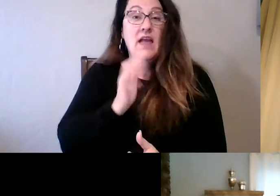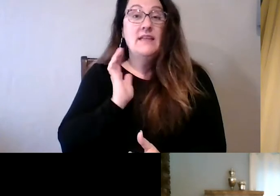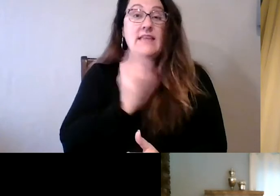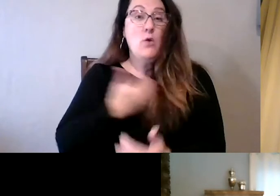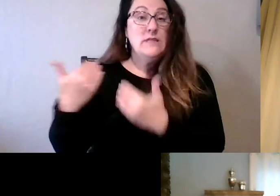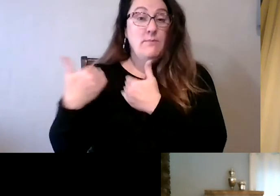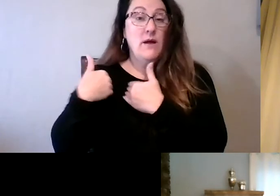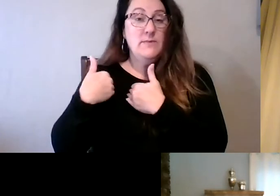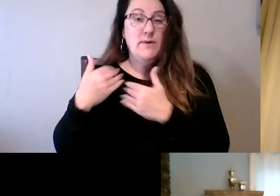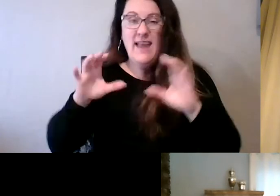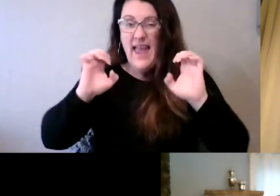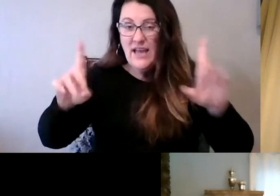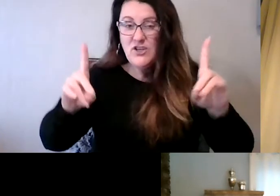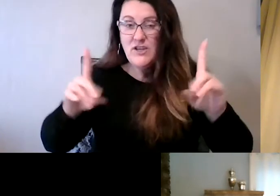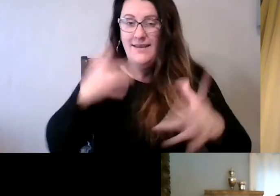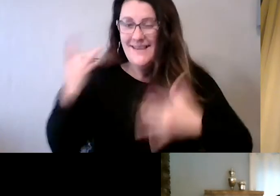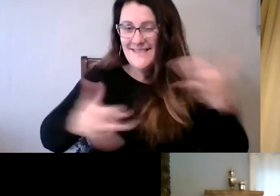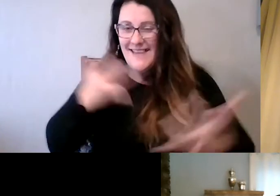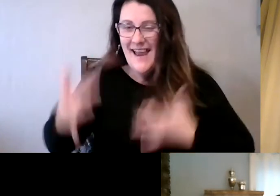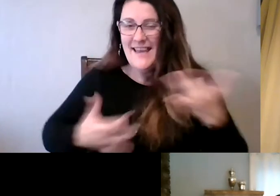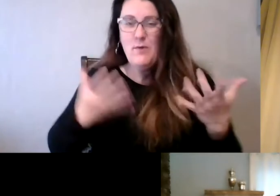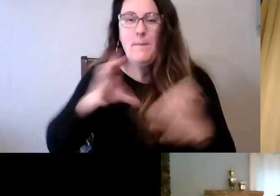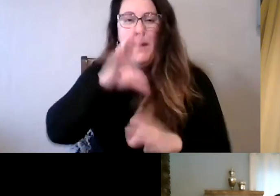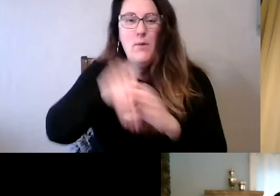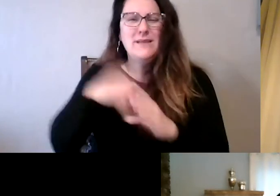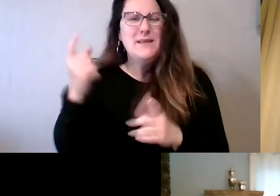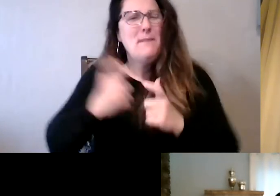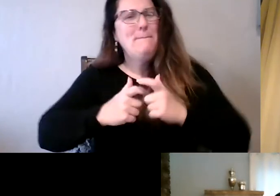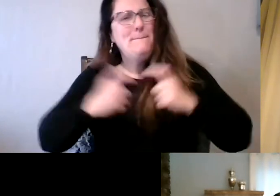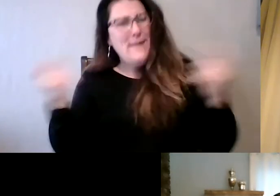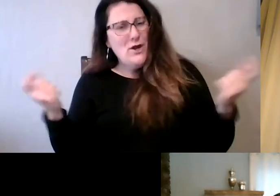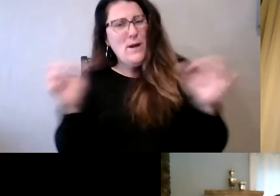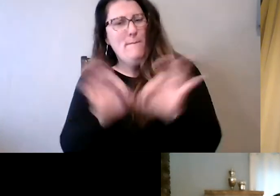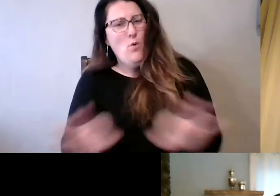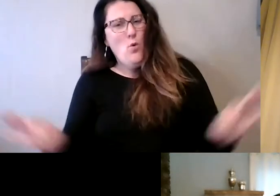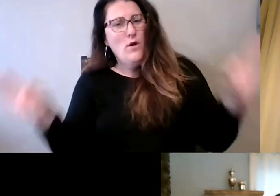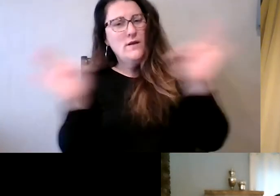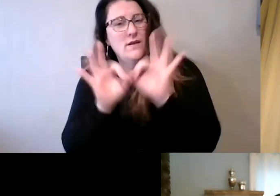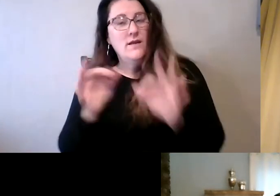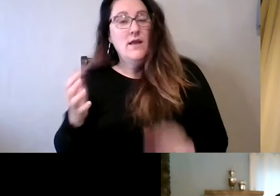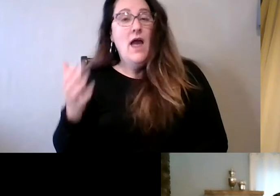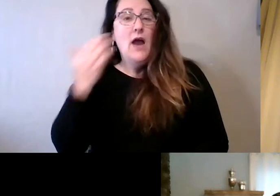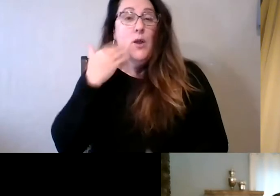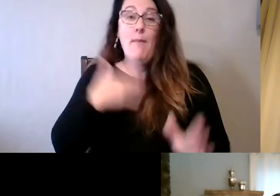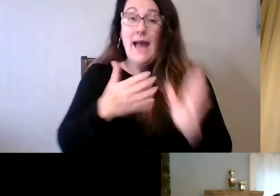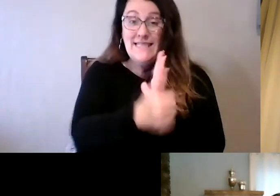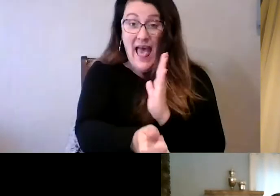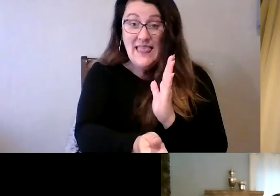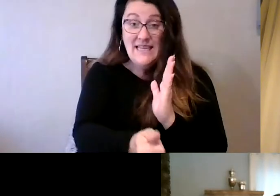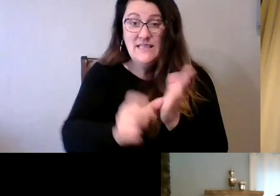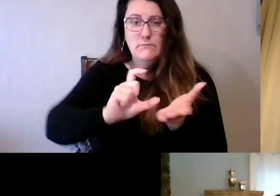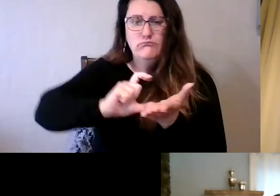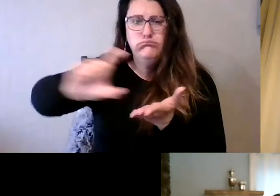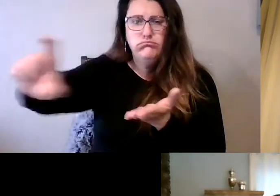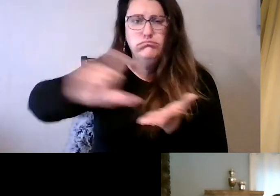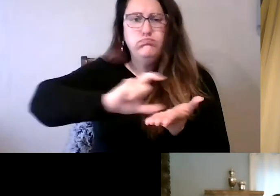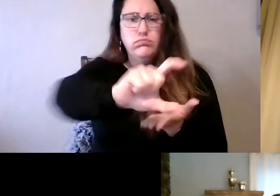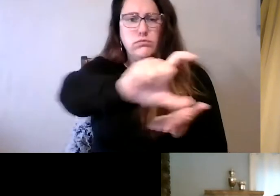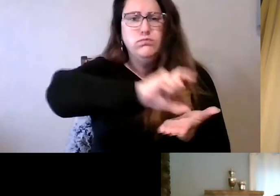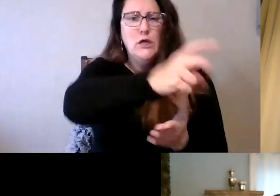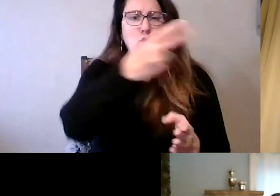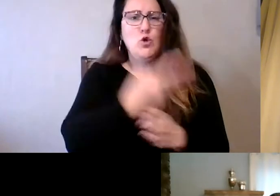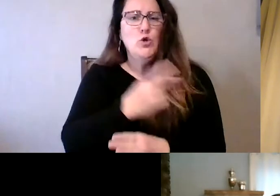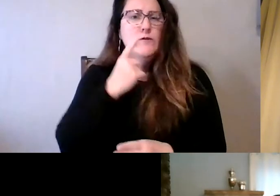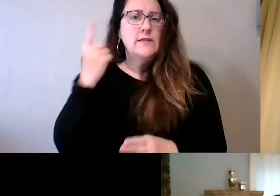them excited. They want to be a part of something bigger. I want to know that my talents are put to good use for something